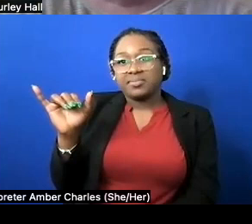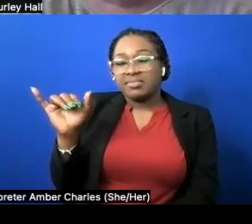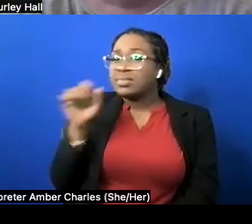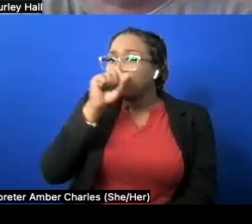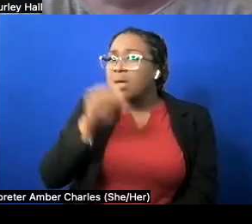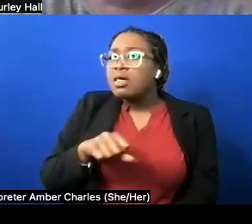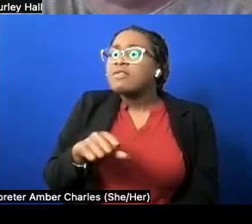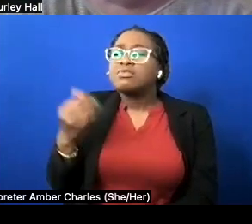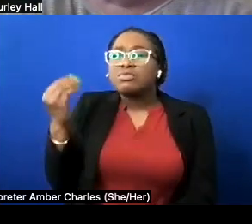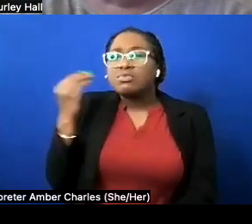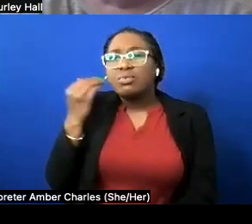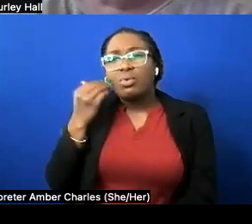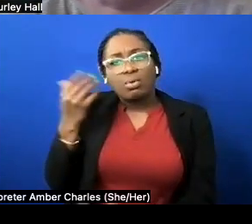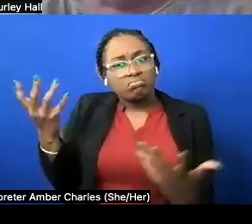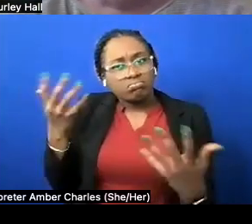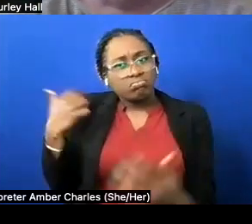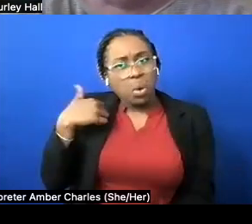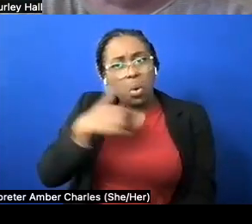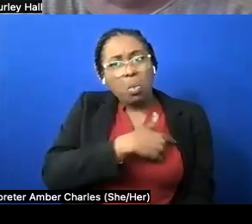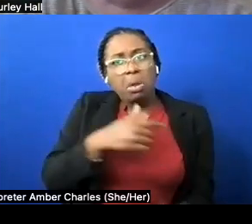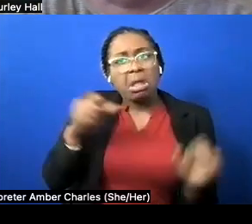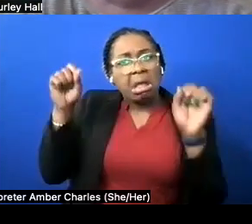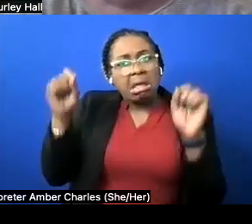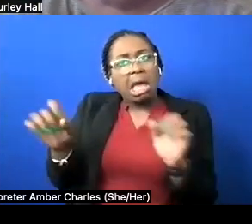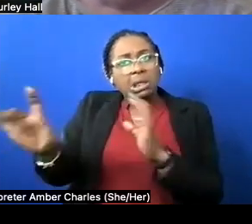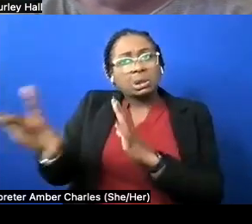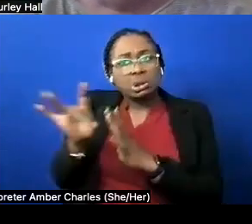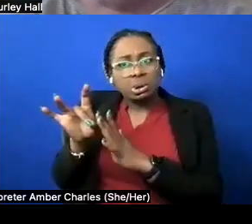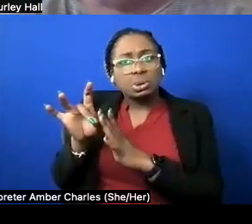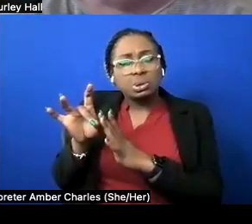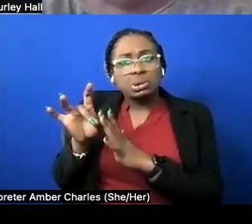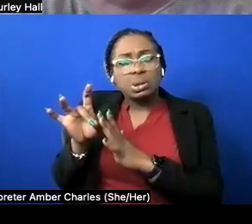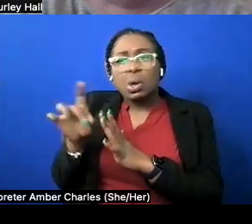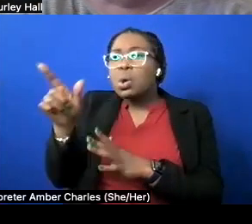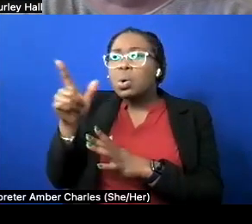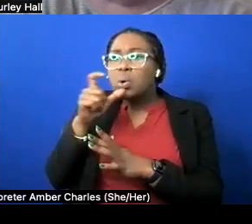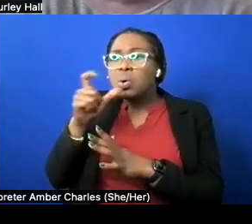know, are we allowed to choose our allies?